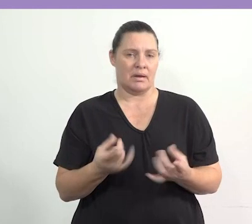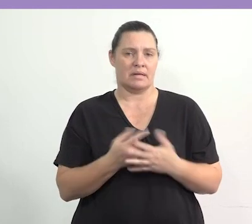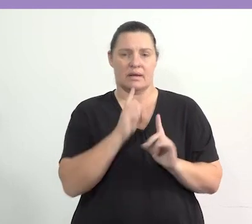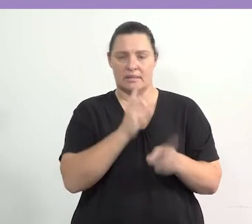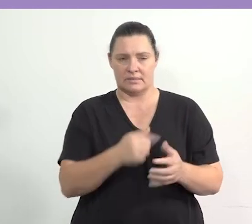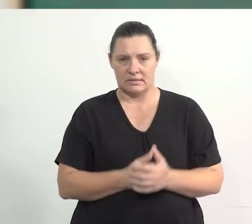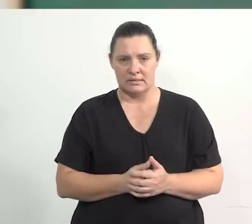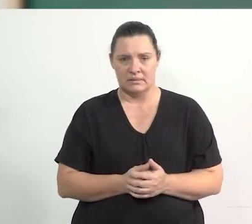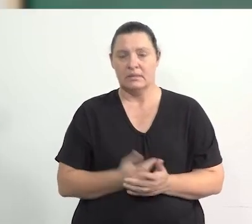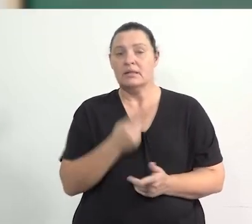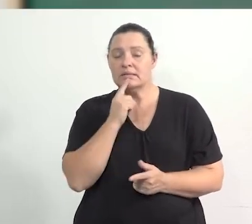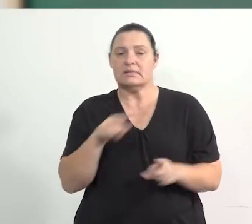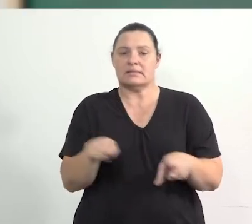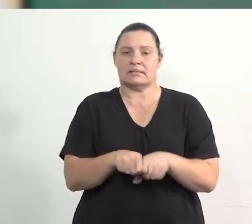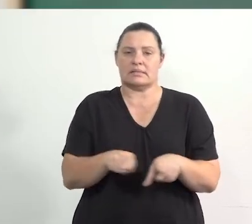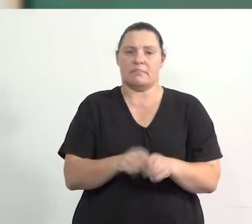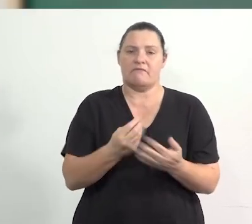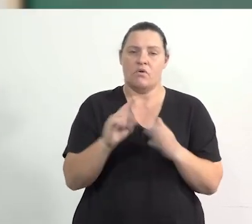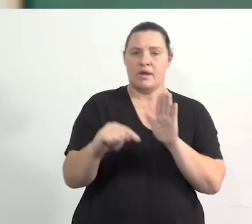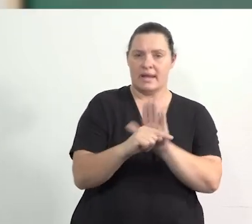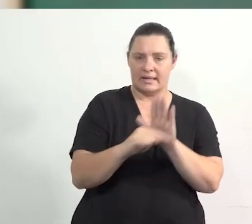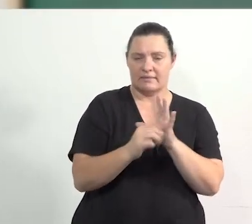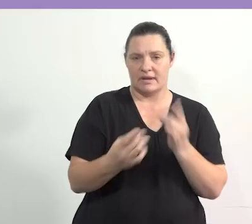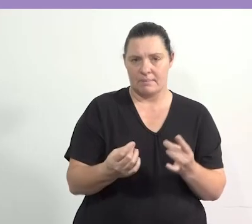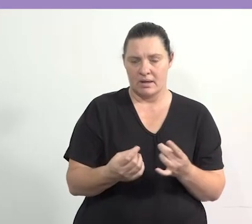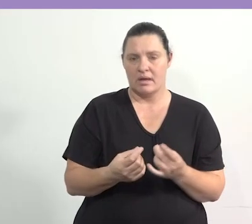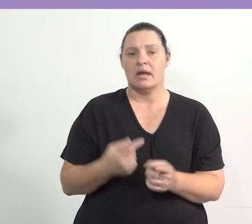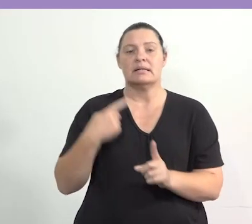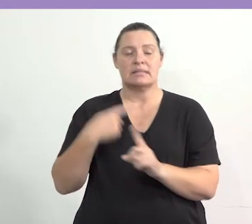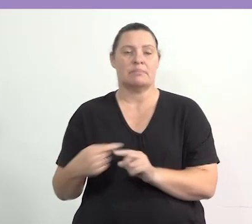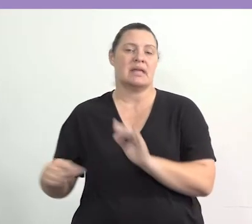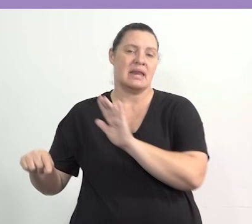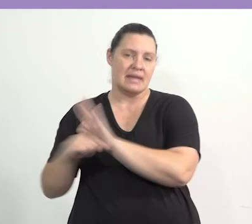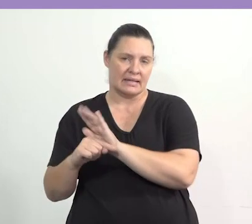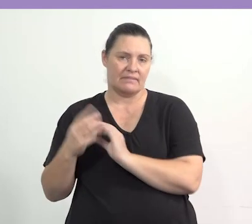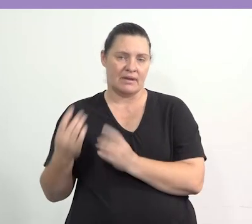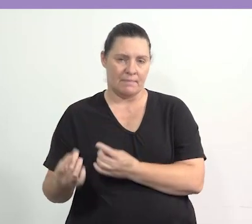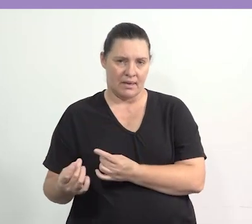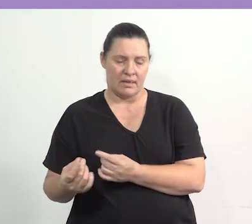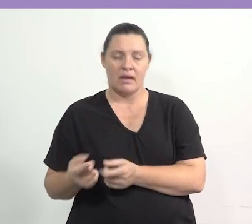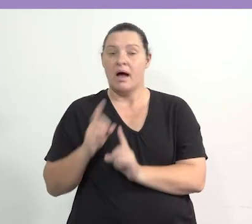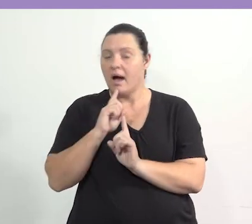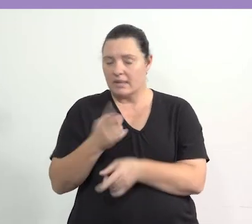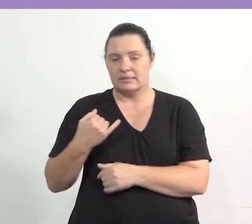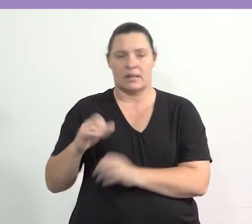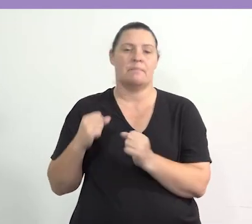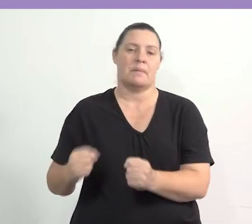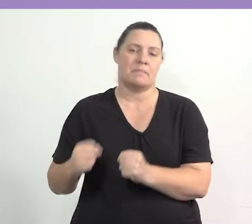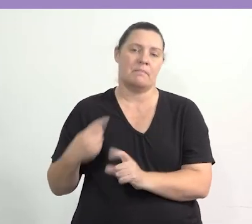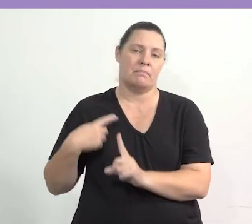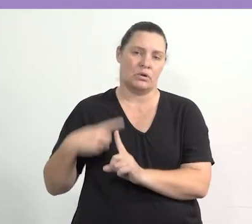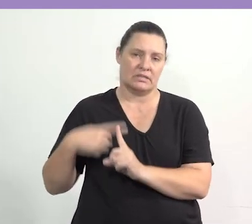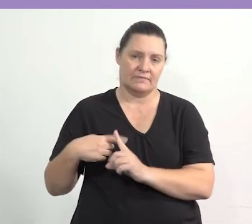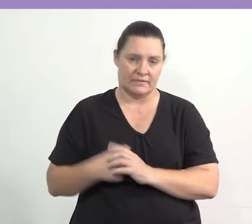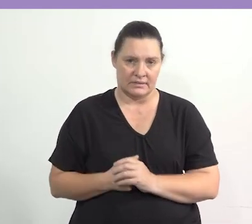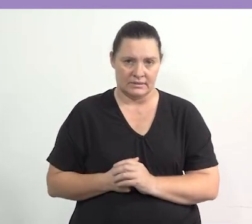number as our answer. This is the same for a negative number multiplied by a negative number. Our answer is going